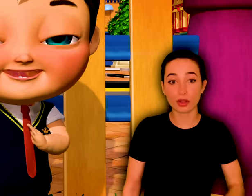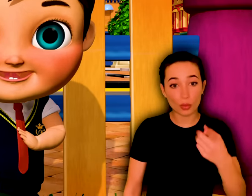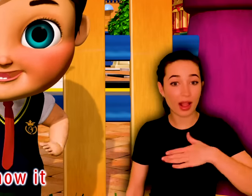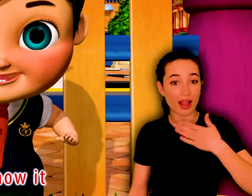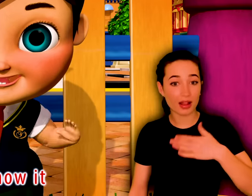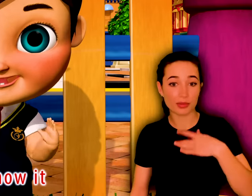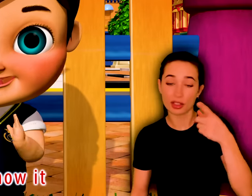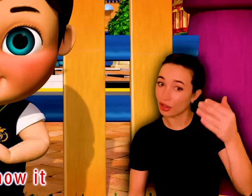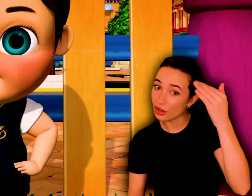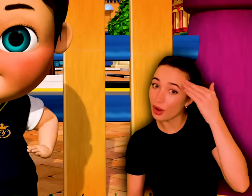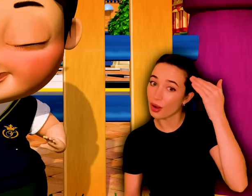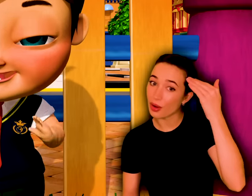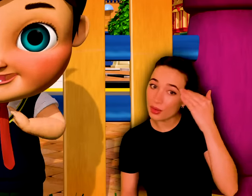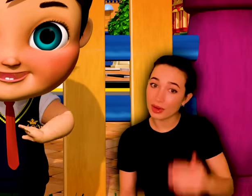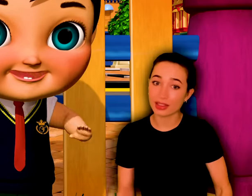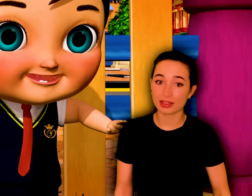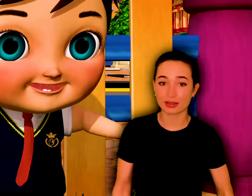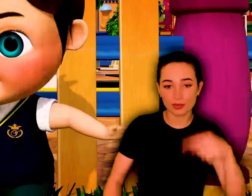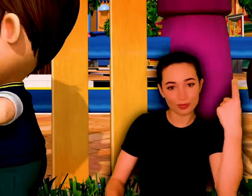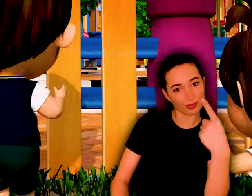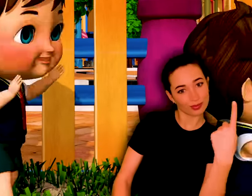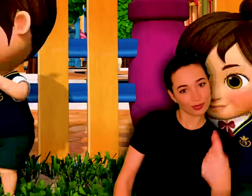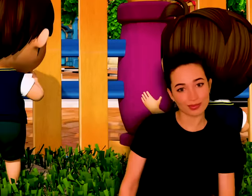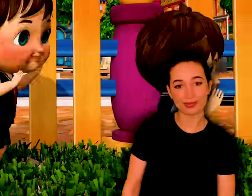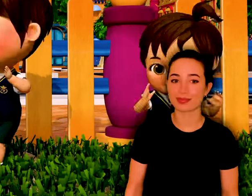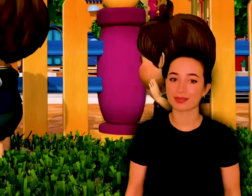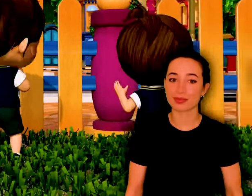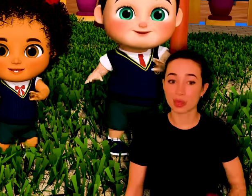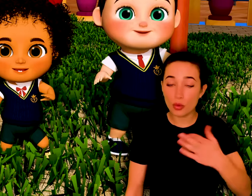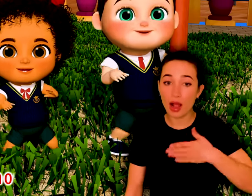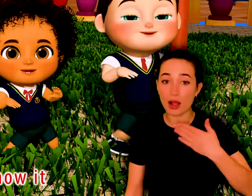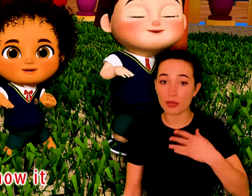if you're happy and you know it, turn around.